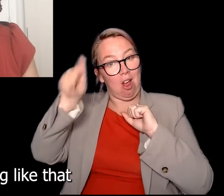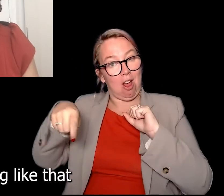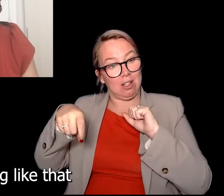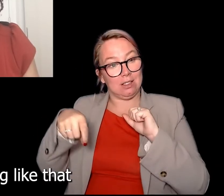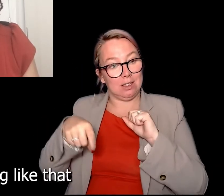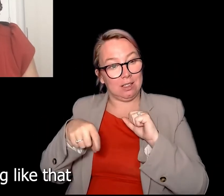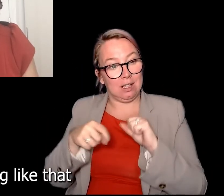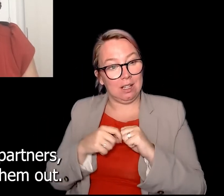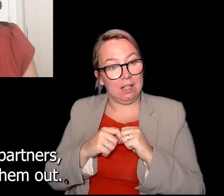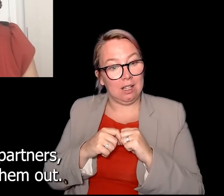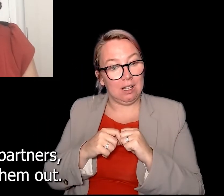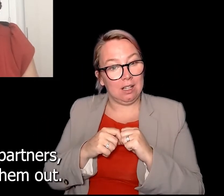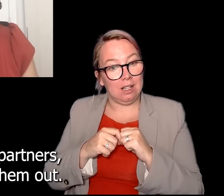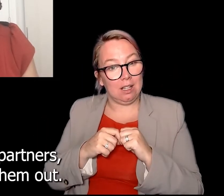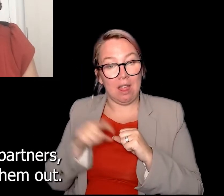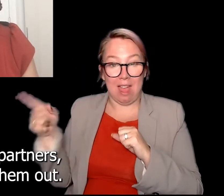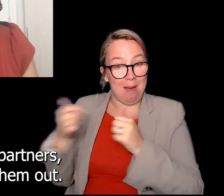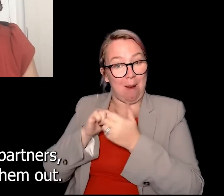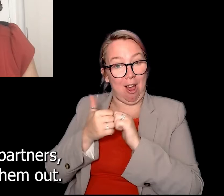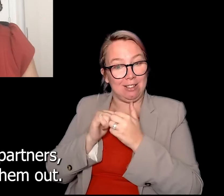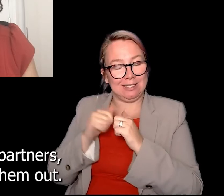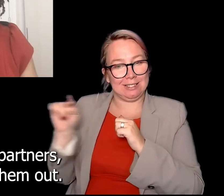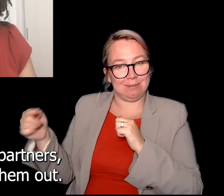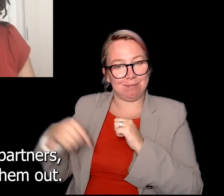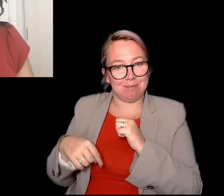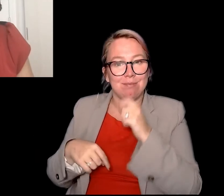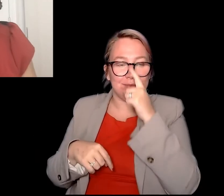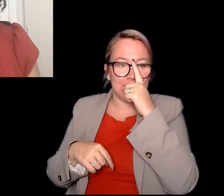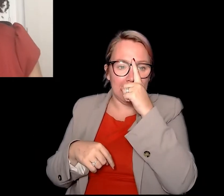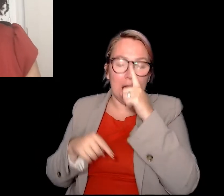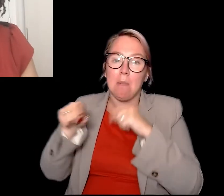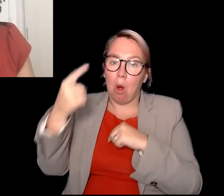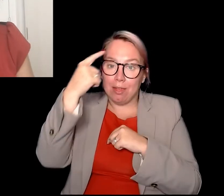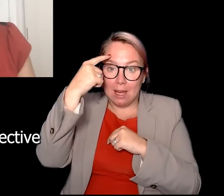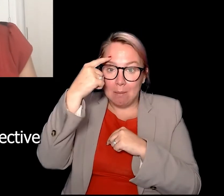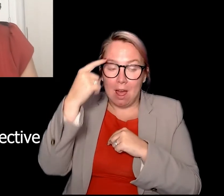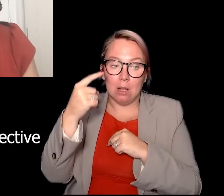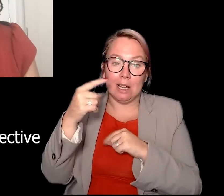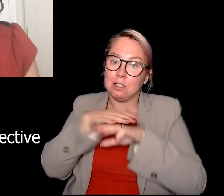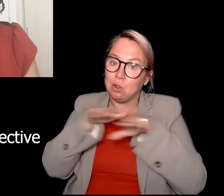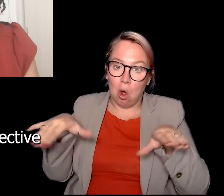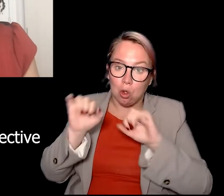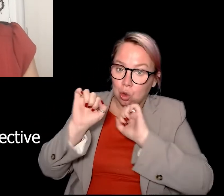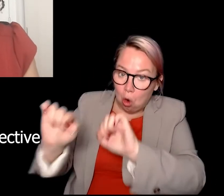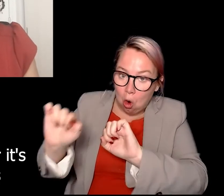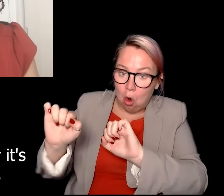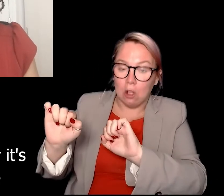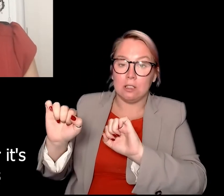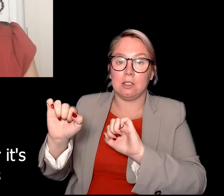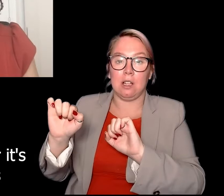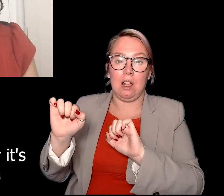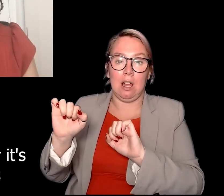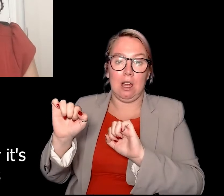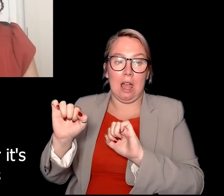you couldn't play or anything like that. Actually, Xbox are one of our partners, so come along and check them Oh, out that's on Thursday. amazing. But you know, I think from the perspective of